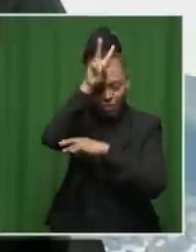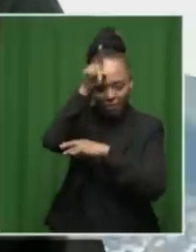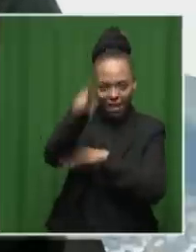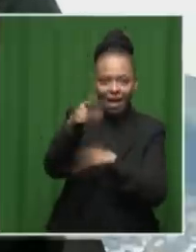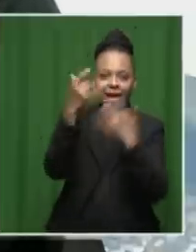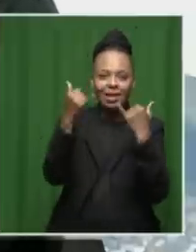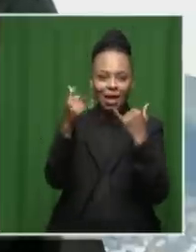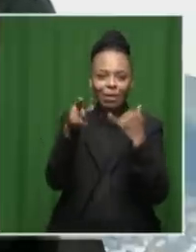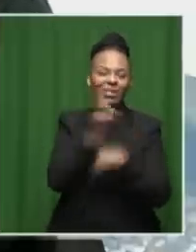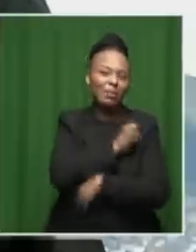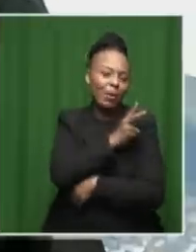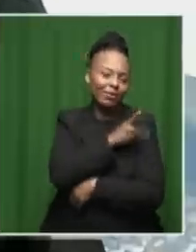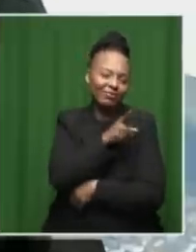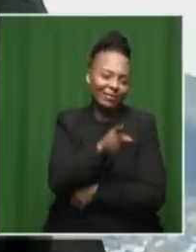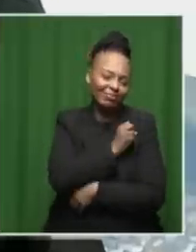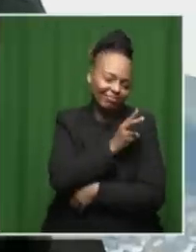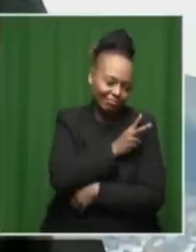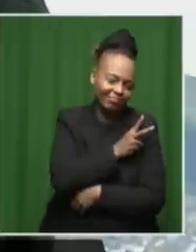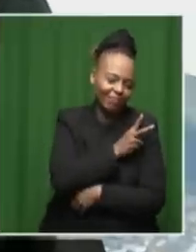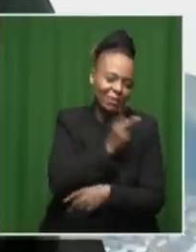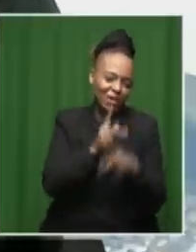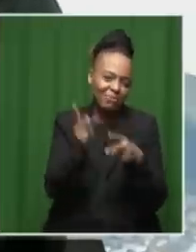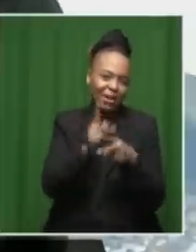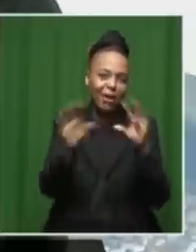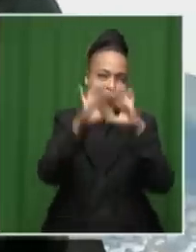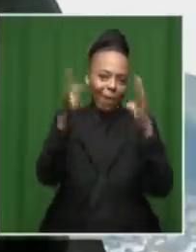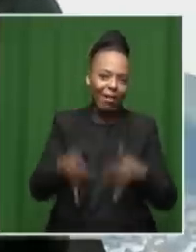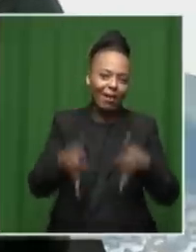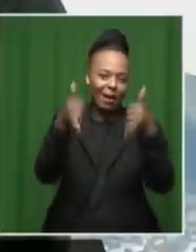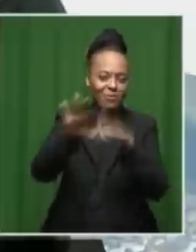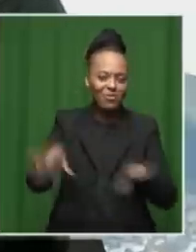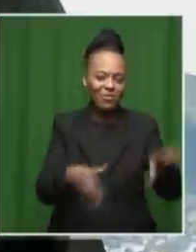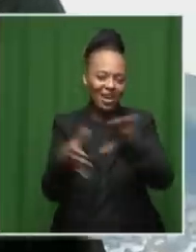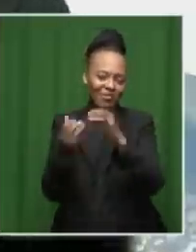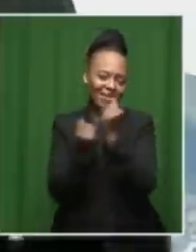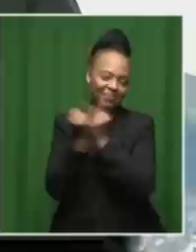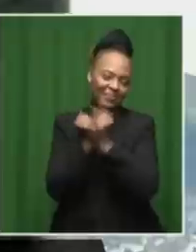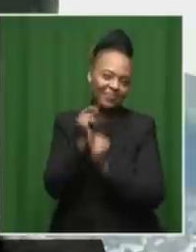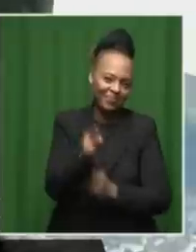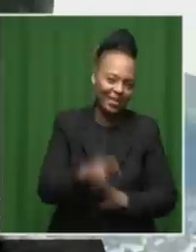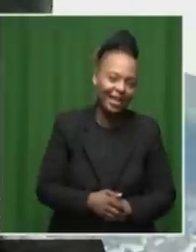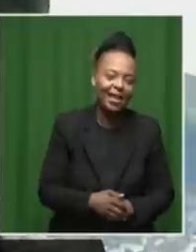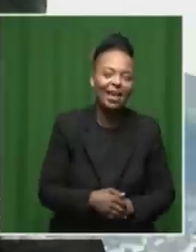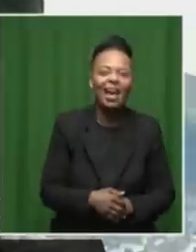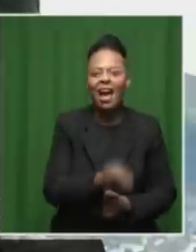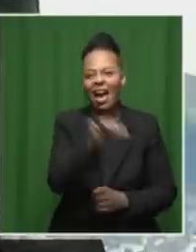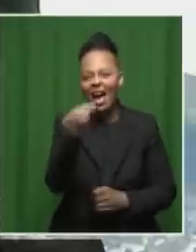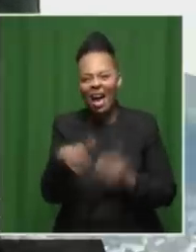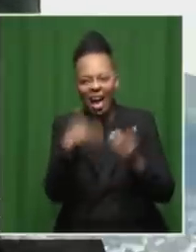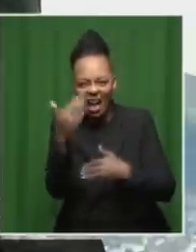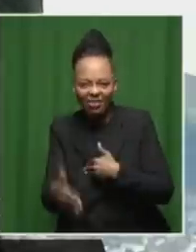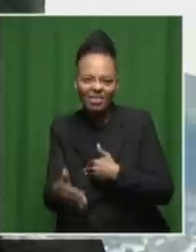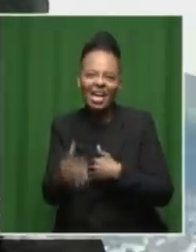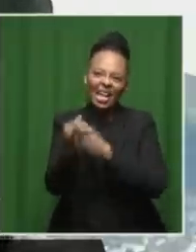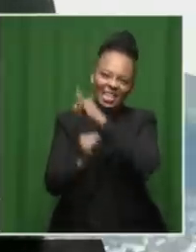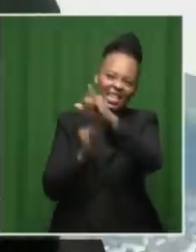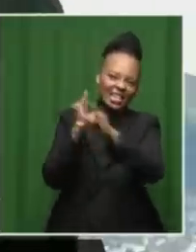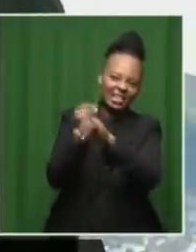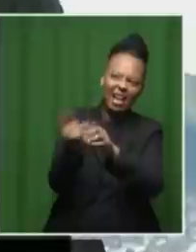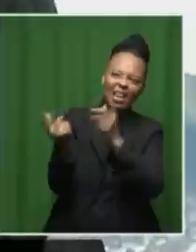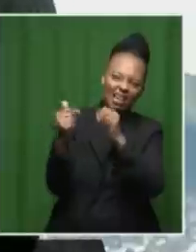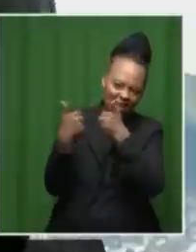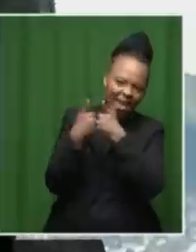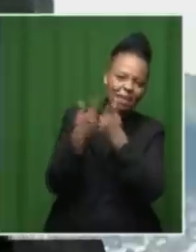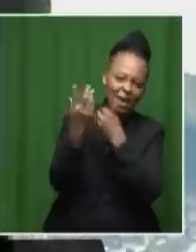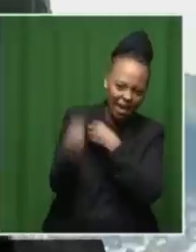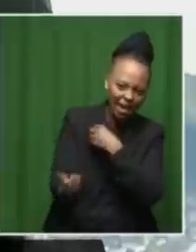would like for the support and the media exposure to carry on, profile our sport. I mean, after this, we do have a couple of international tests coming